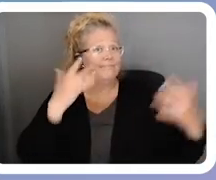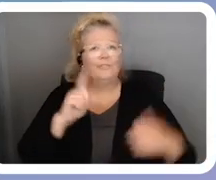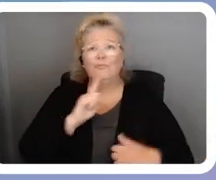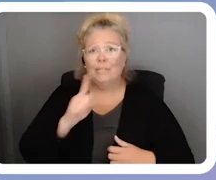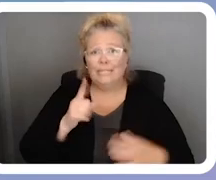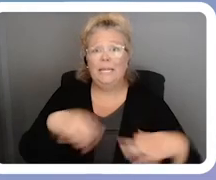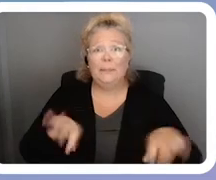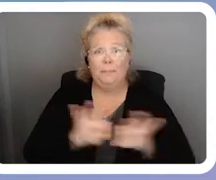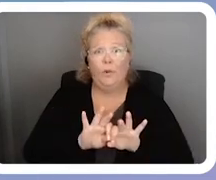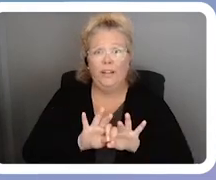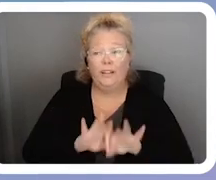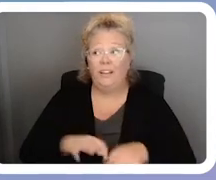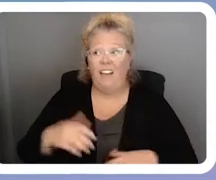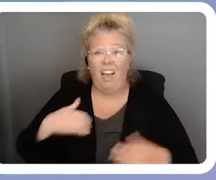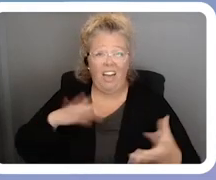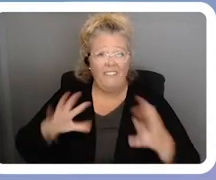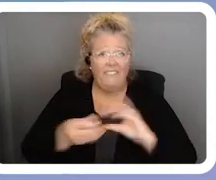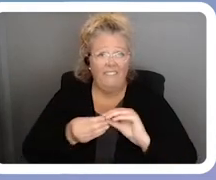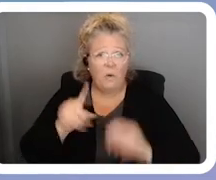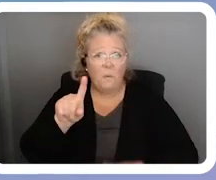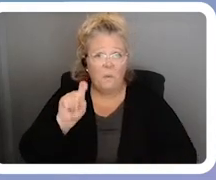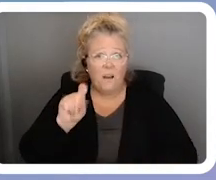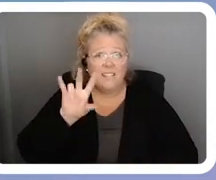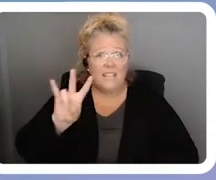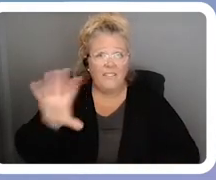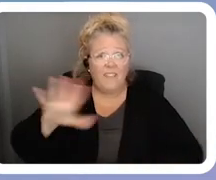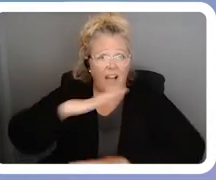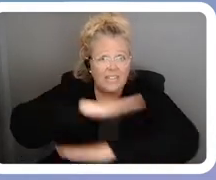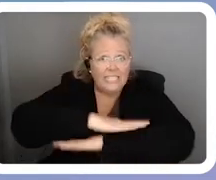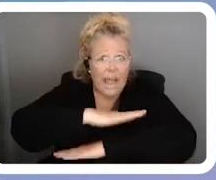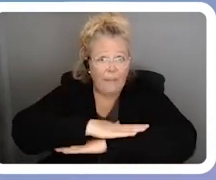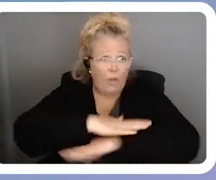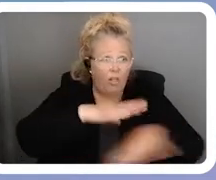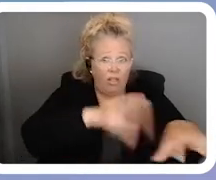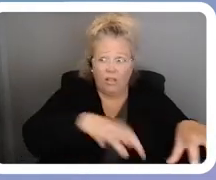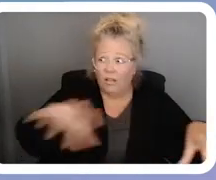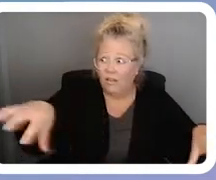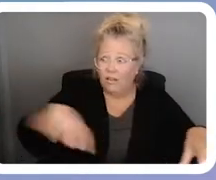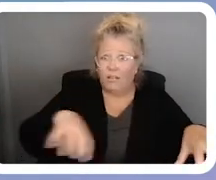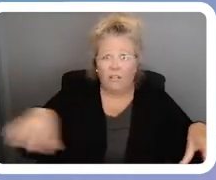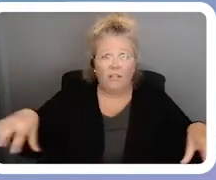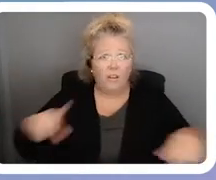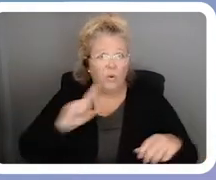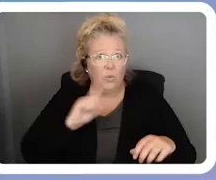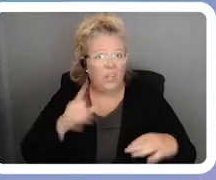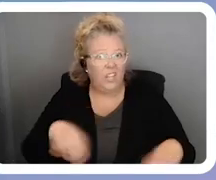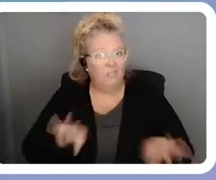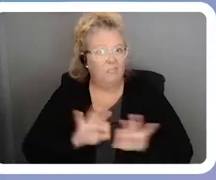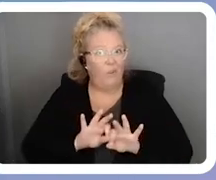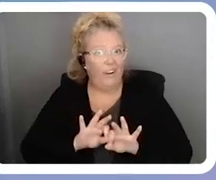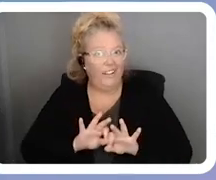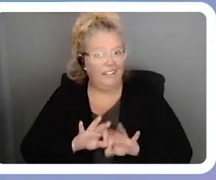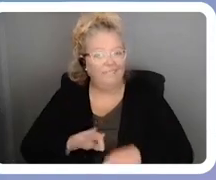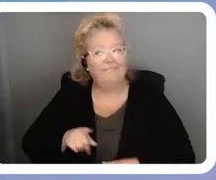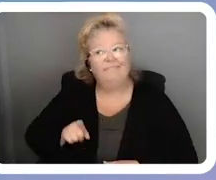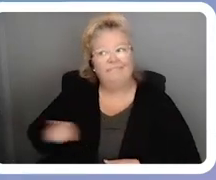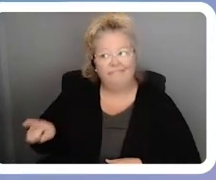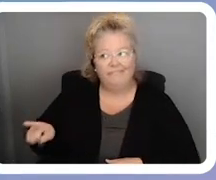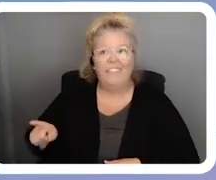sit 175 tables at a time. So they're kind of like our little dispatch army. So they take all our customers